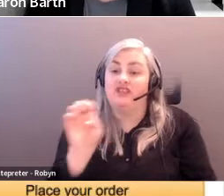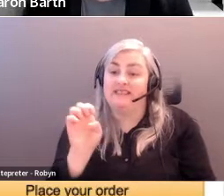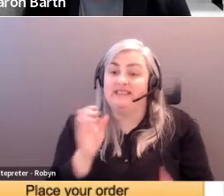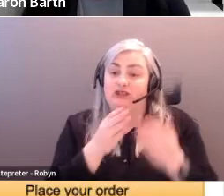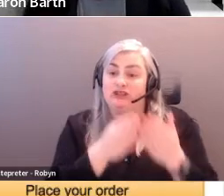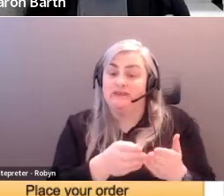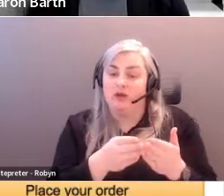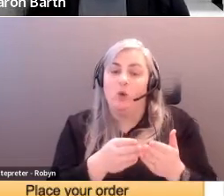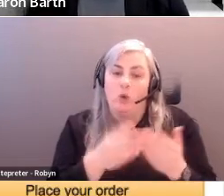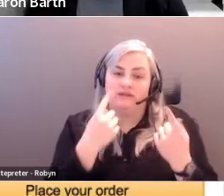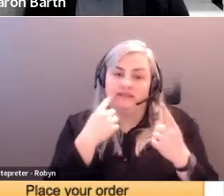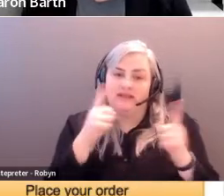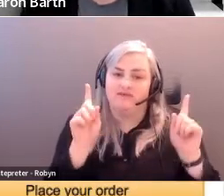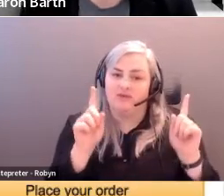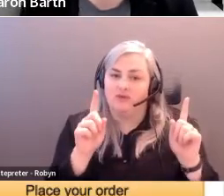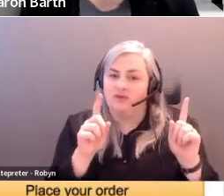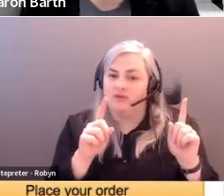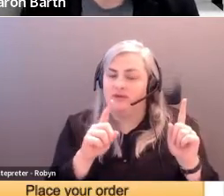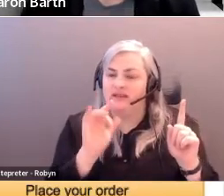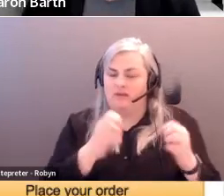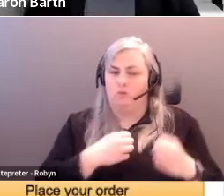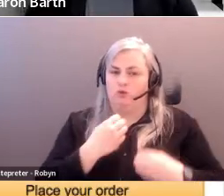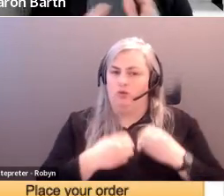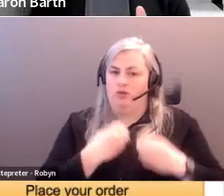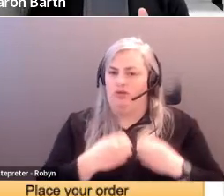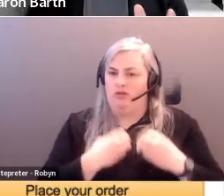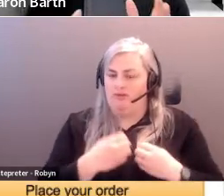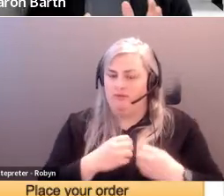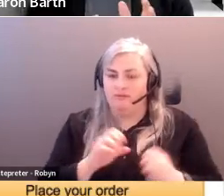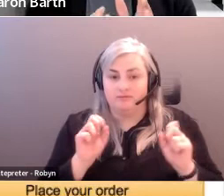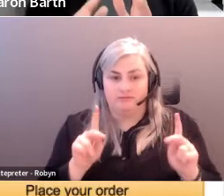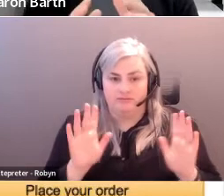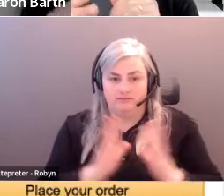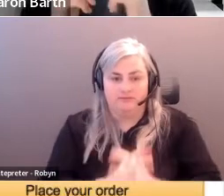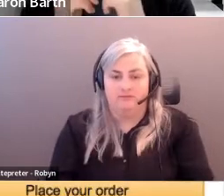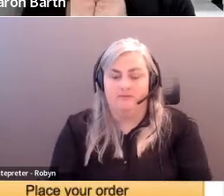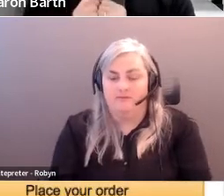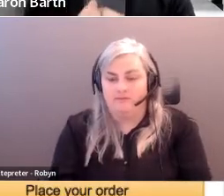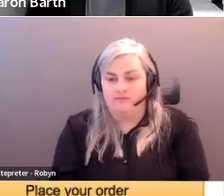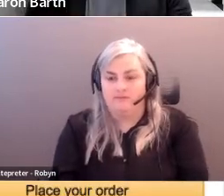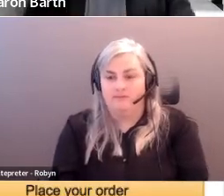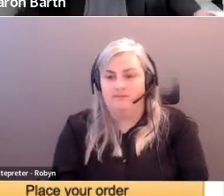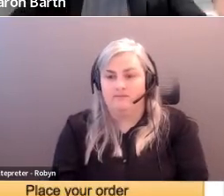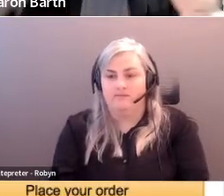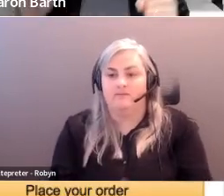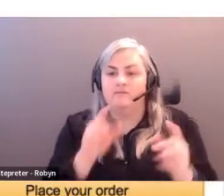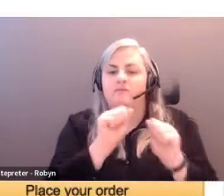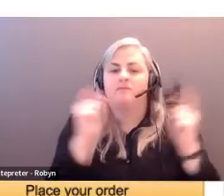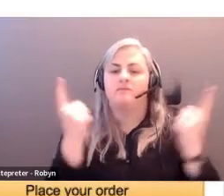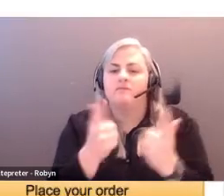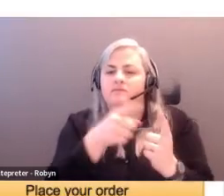pretty successful, and it's because it's an emotional appeal. Okay, so everyone close their eyes,